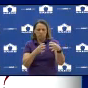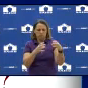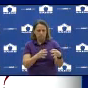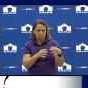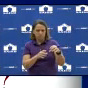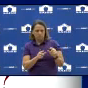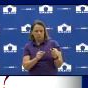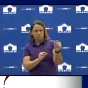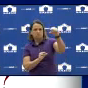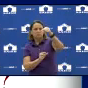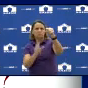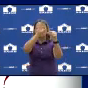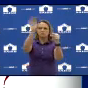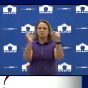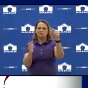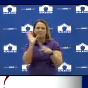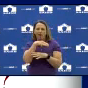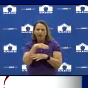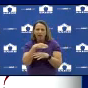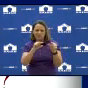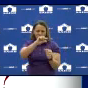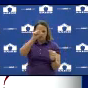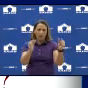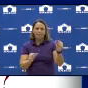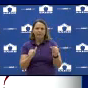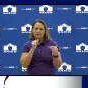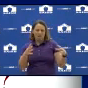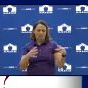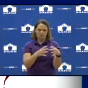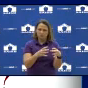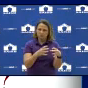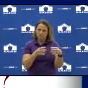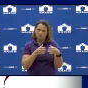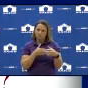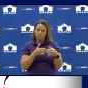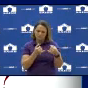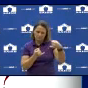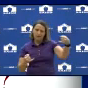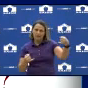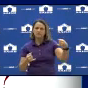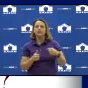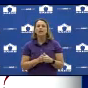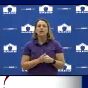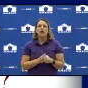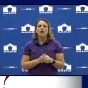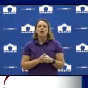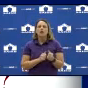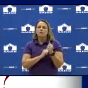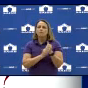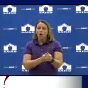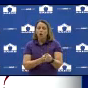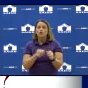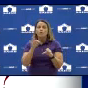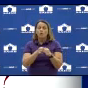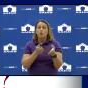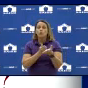looking at odd shapes or any type of shape that isn't compact and contiguous. We have to comply with Section 2 of the Voting Rights Act, meaning